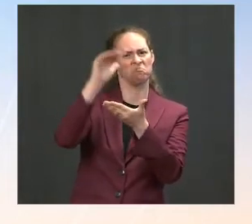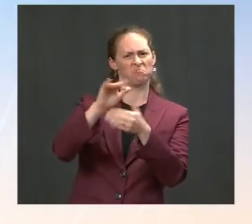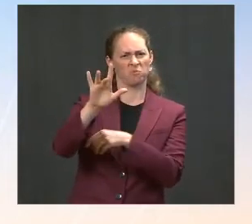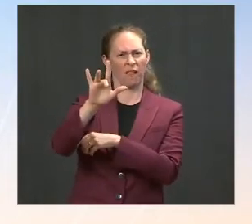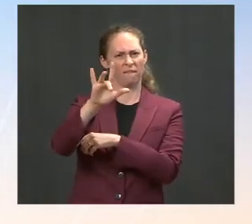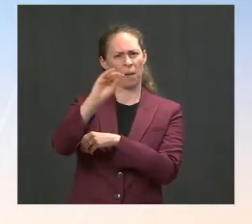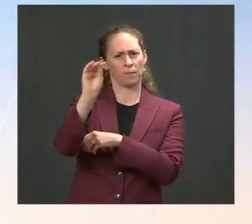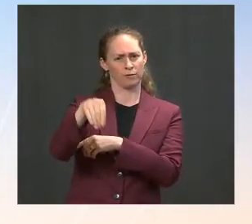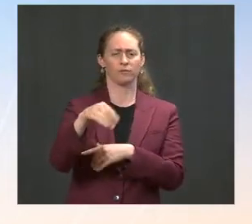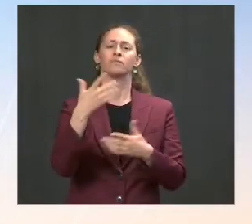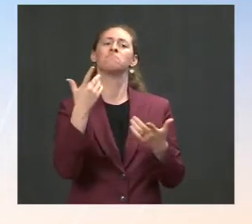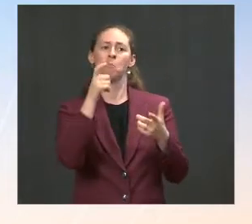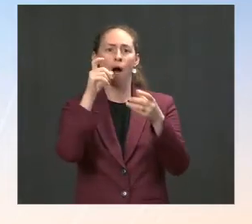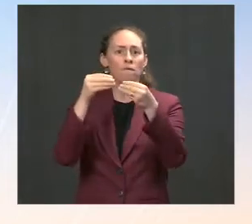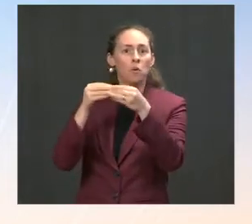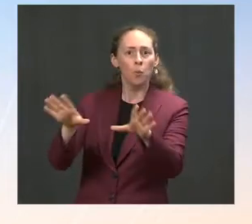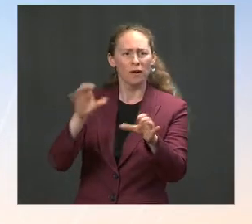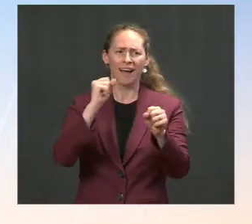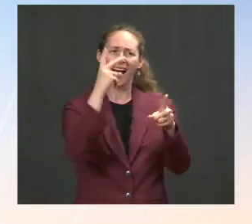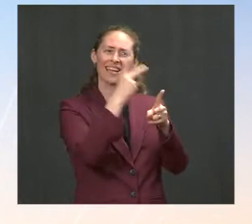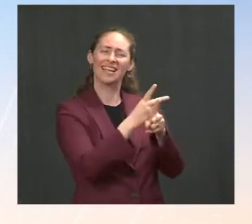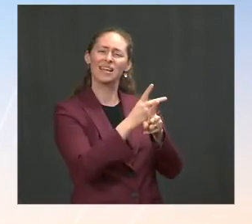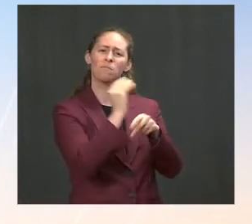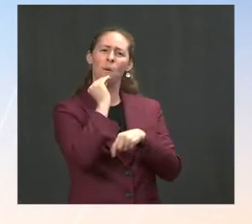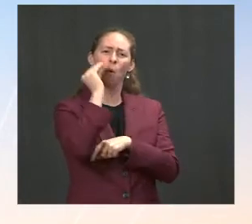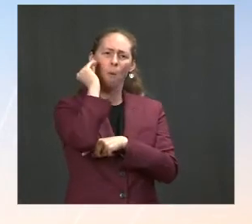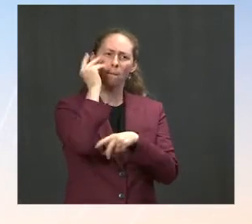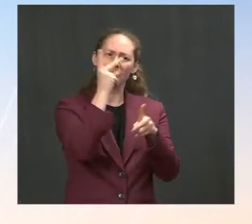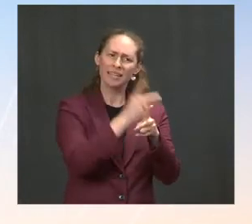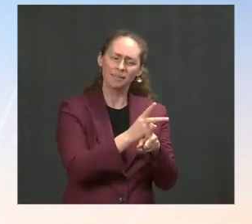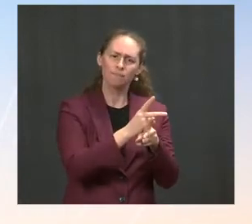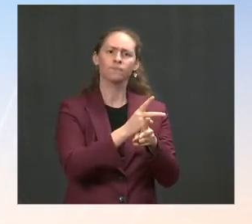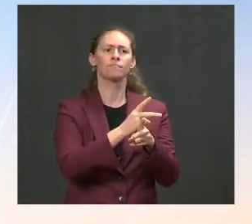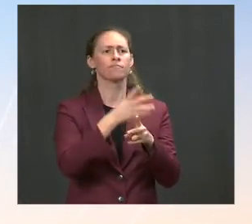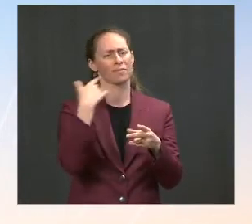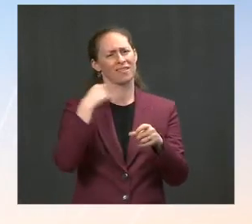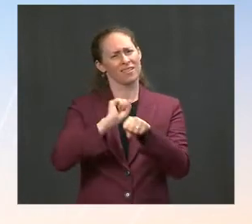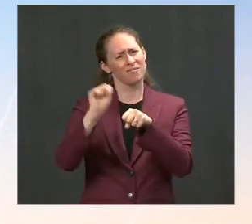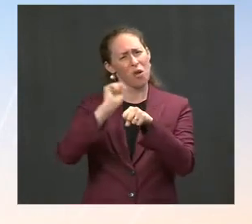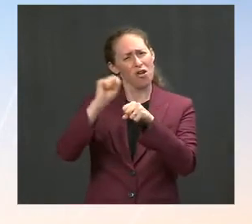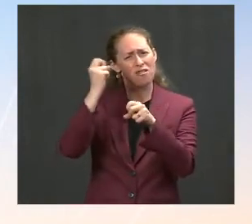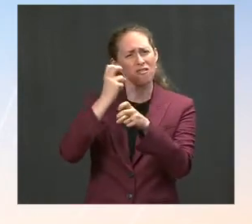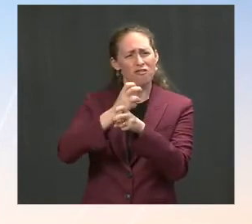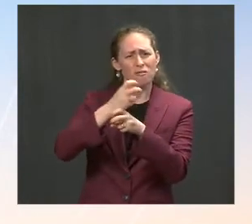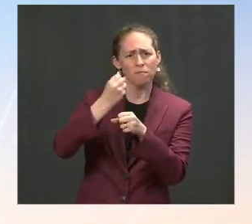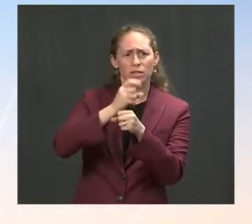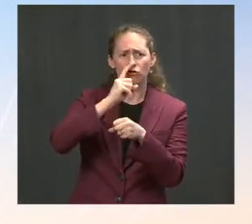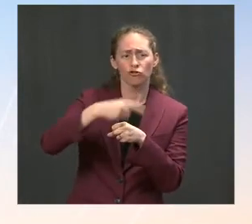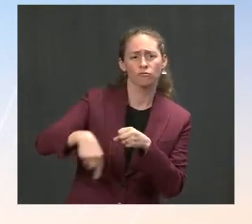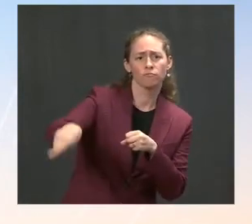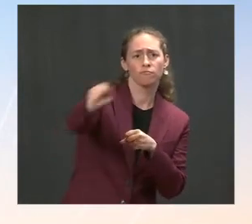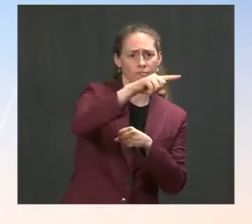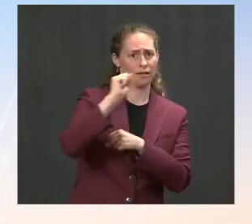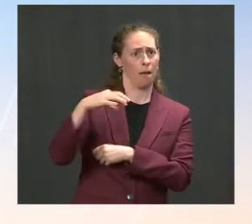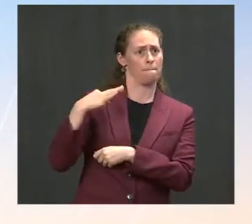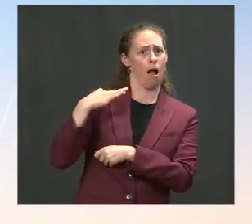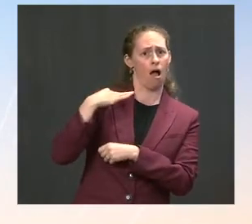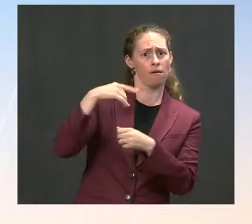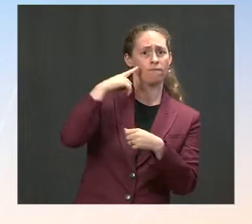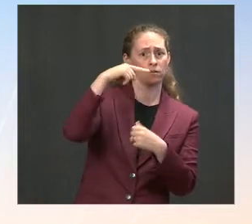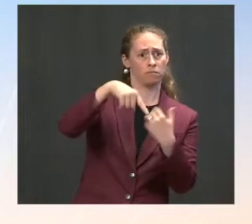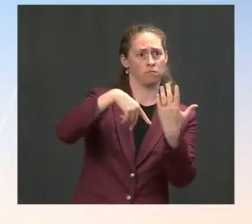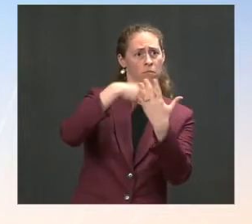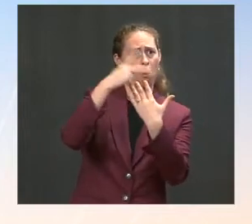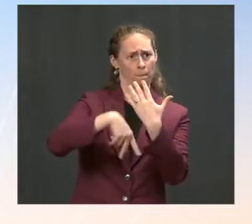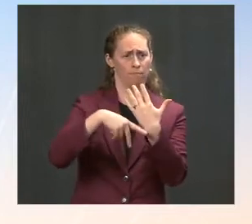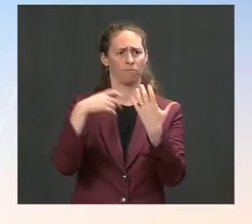long-term equity. We're working hard to get the word out to Americans who may benefit from these new programs, and thanks to the work of the Consumer Financial